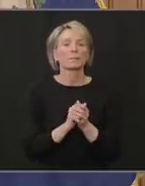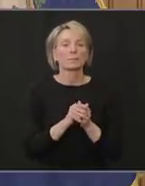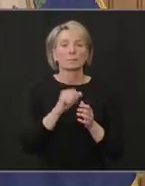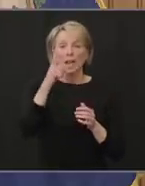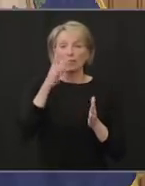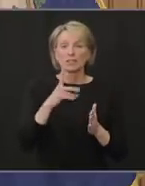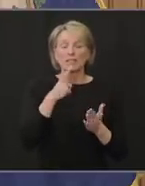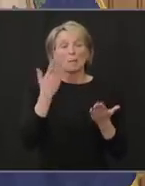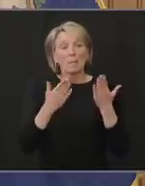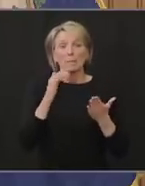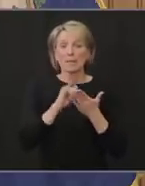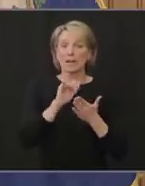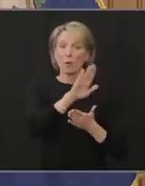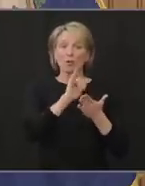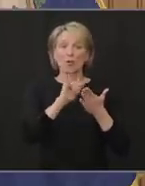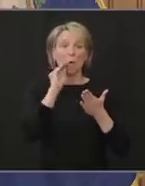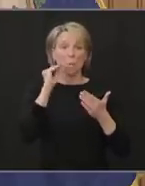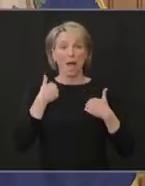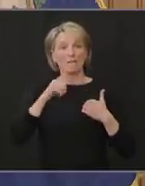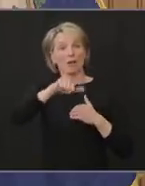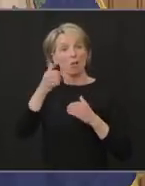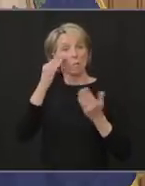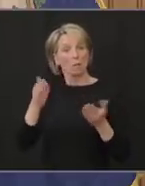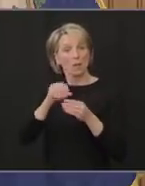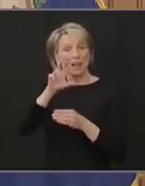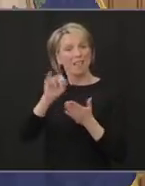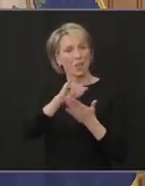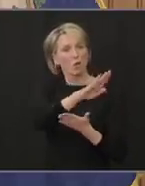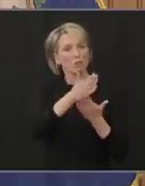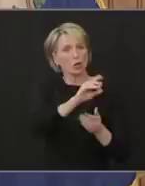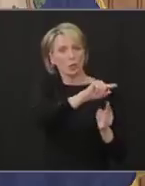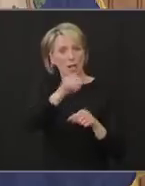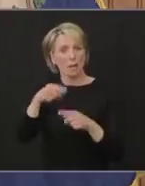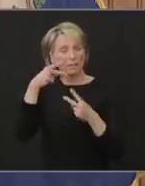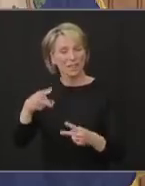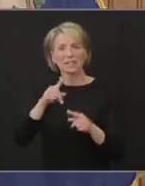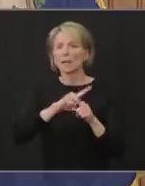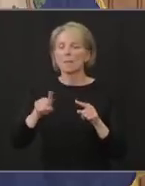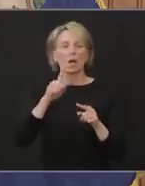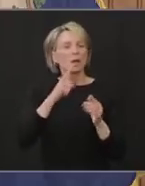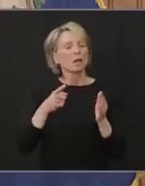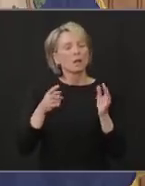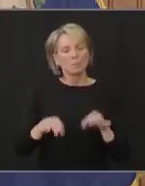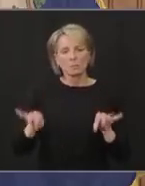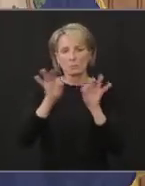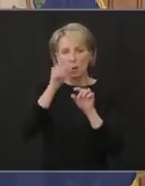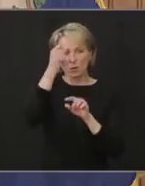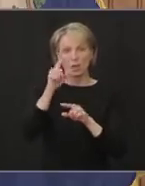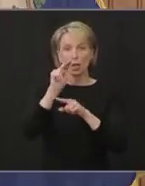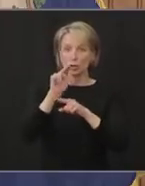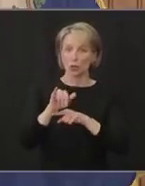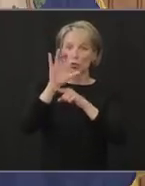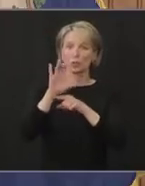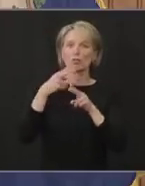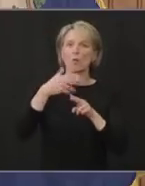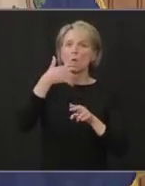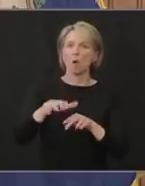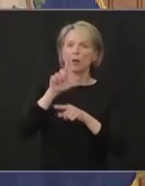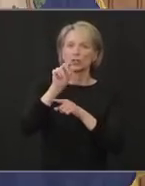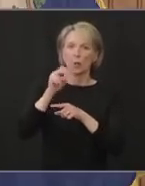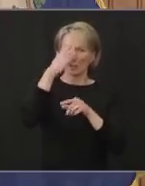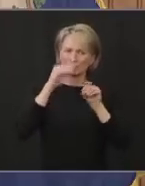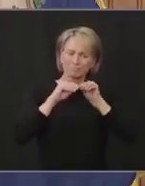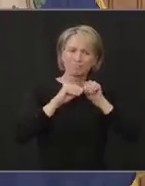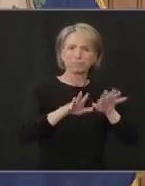house. Test yourself on a regular basis. You are coming from a hot zone, New York City. You're much more likely to be infected there by a factor of